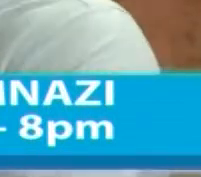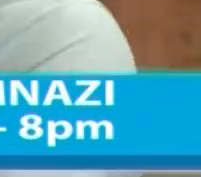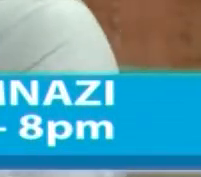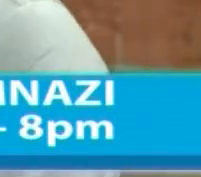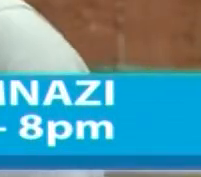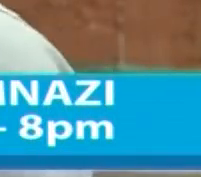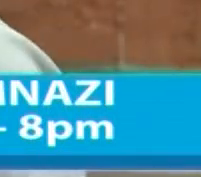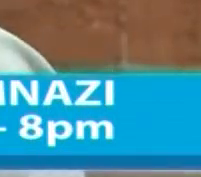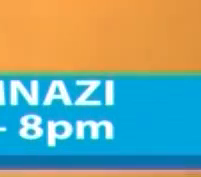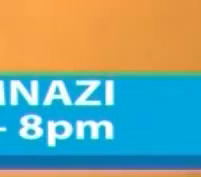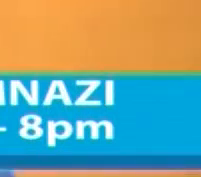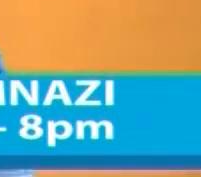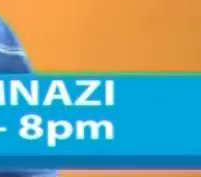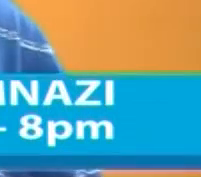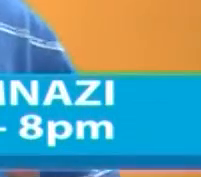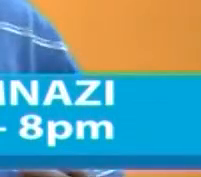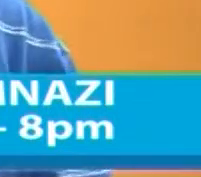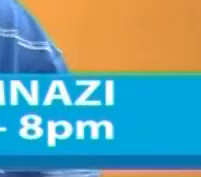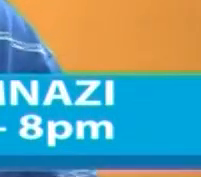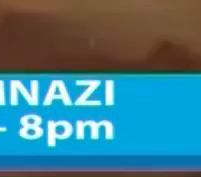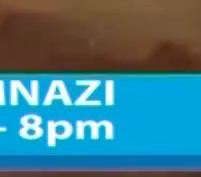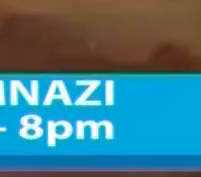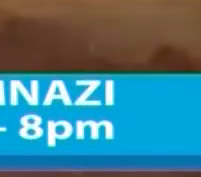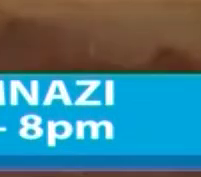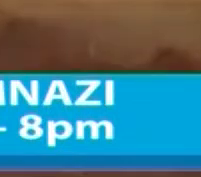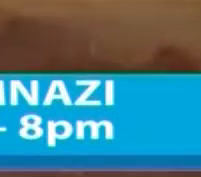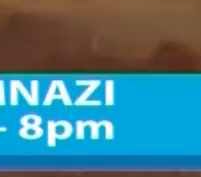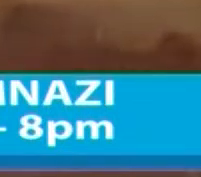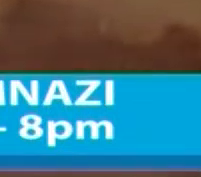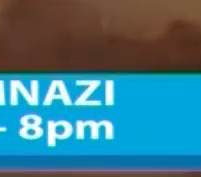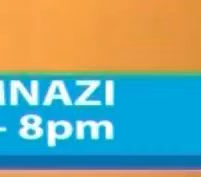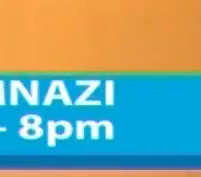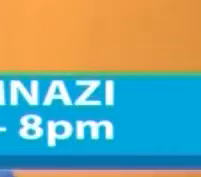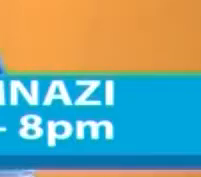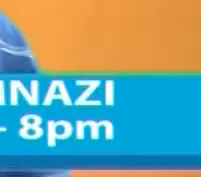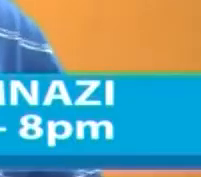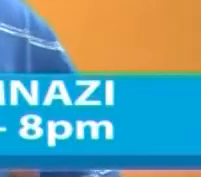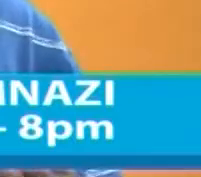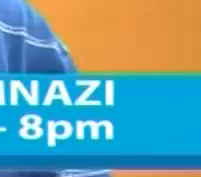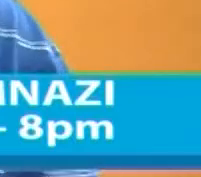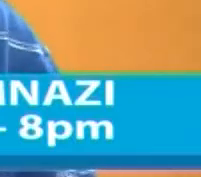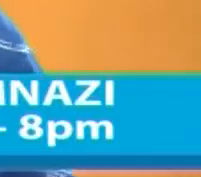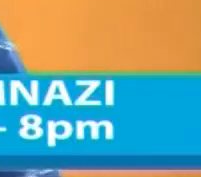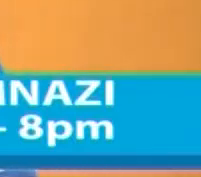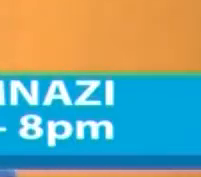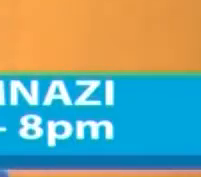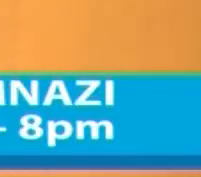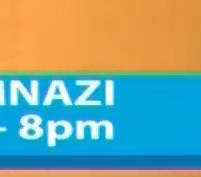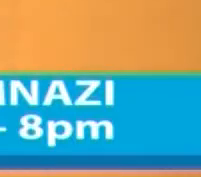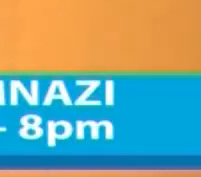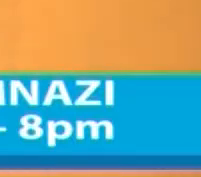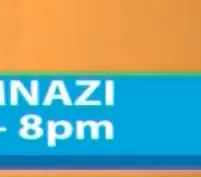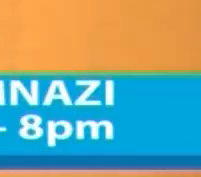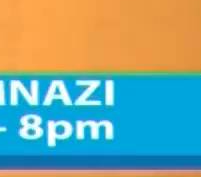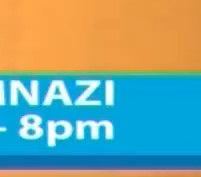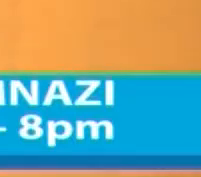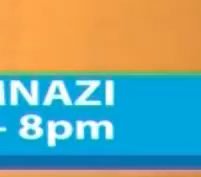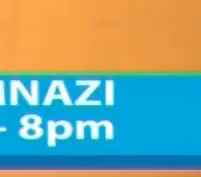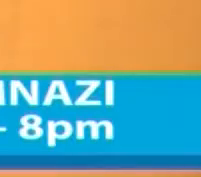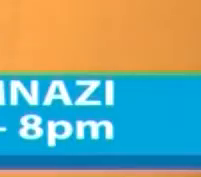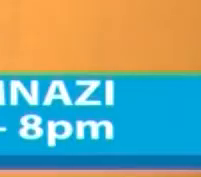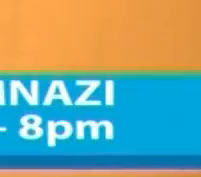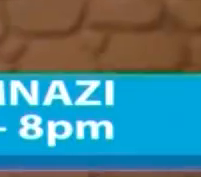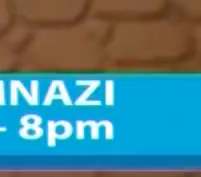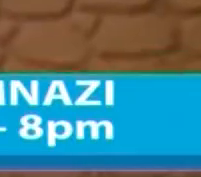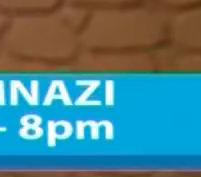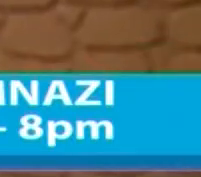chochote, kazi yake tu kutafuta tu. Huku ya hema kama lori. Huku ya hema kabisa, nakwambia. Leo mpaka kanywa maji. Kwani